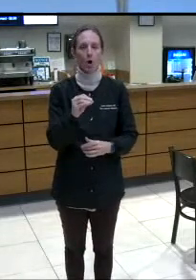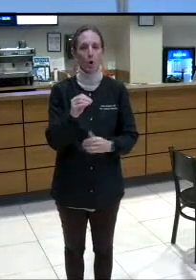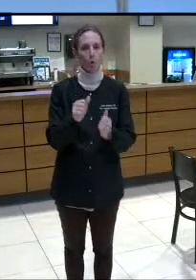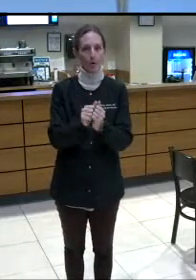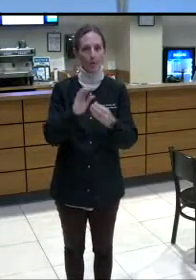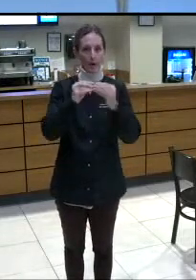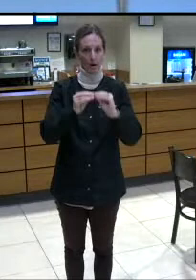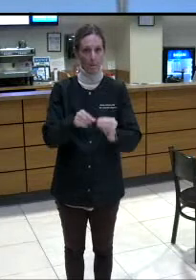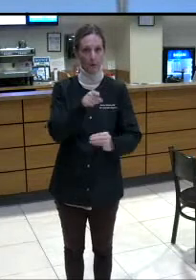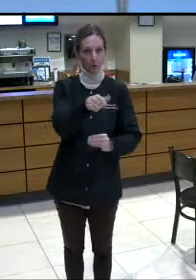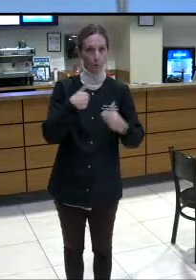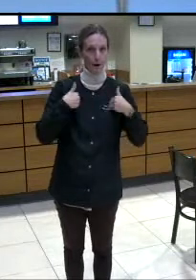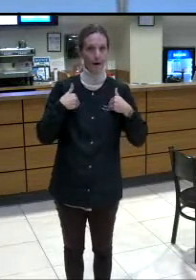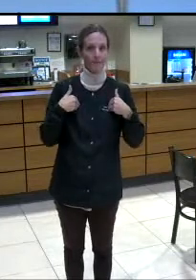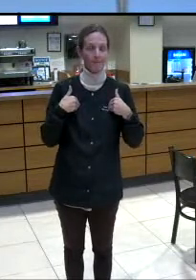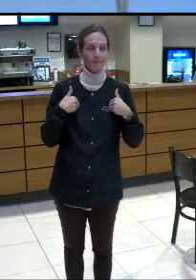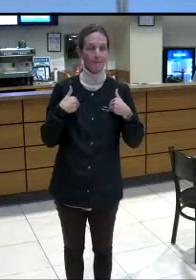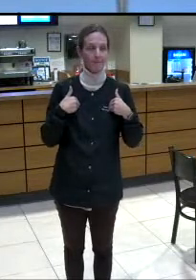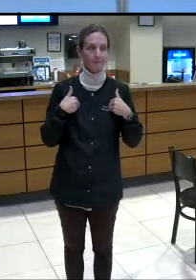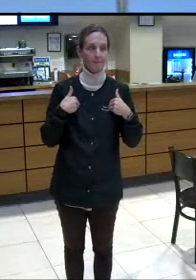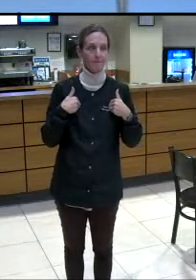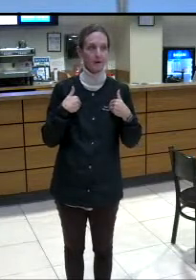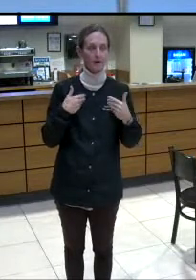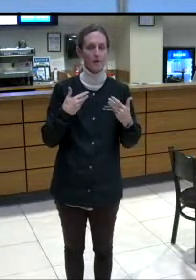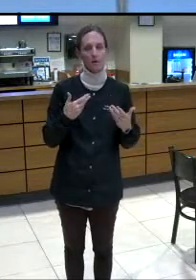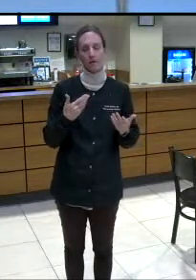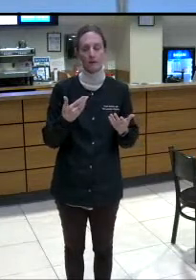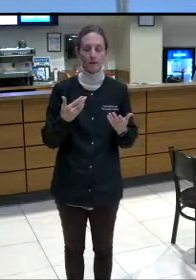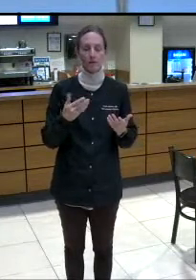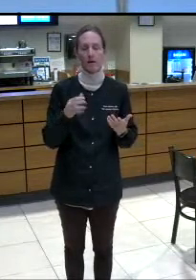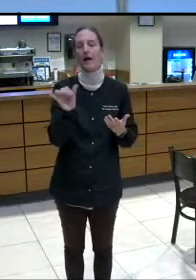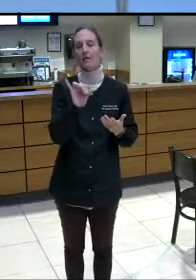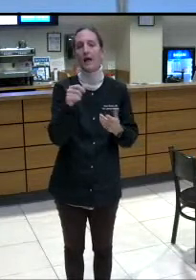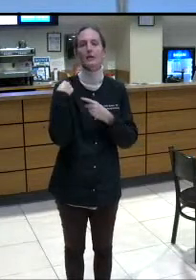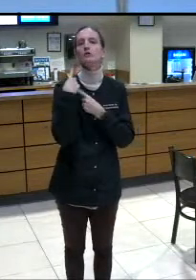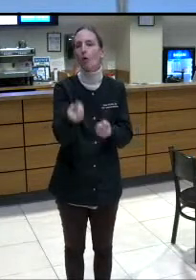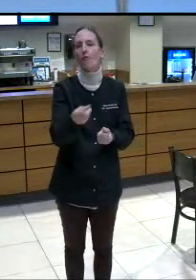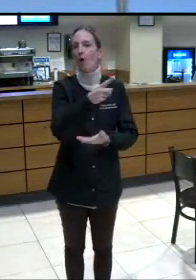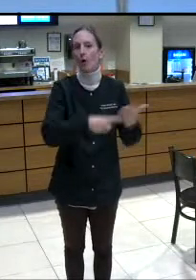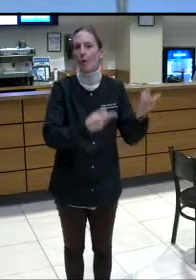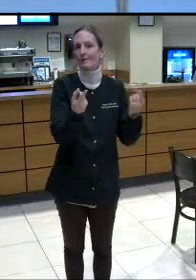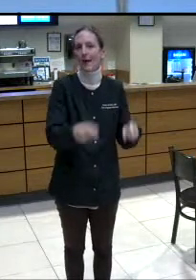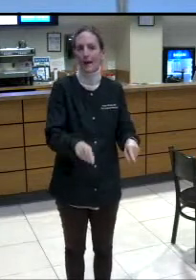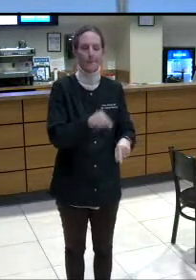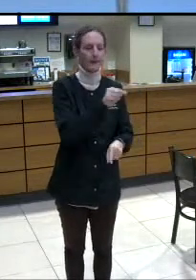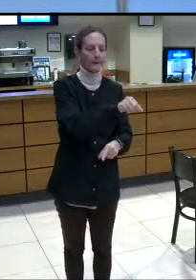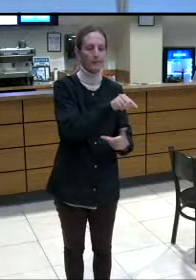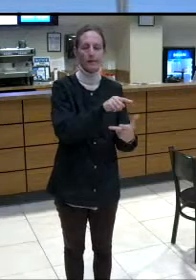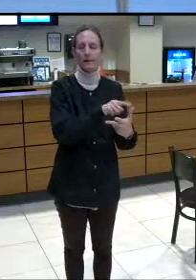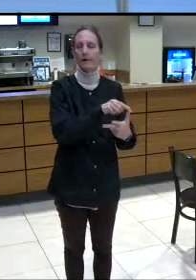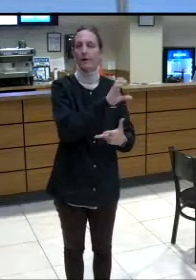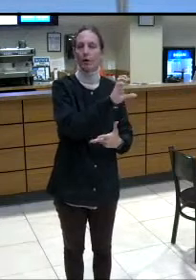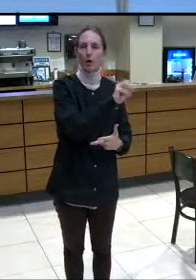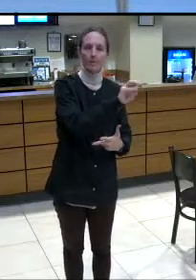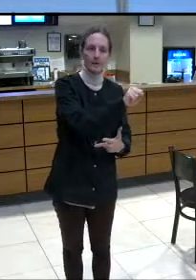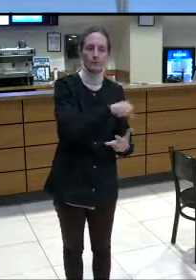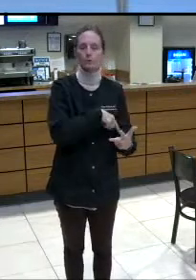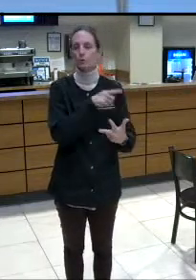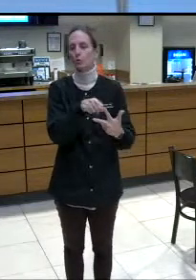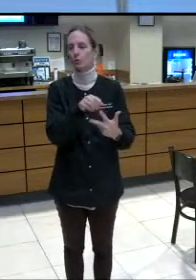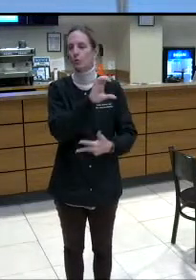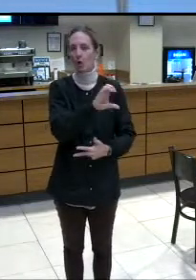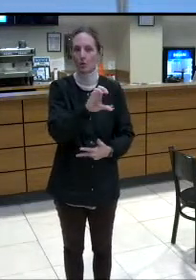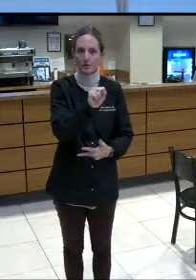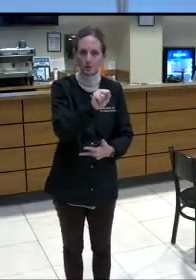provided, around like so far what's been at Clark Middle, Clark Central, and then even the 139